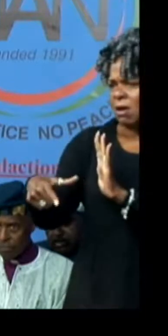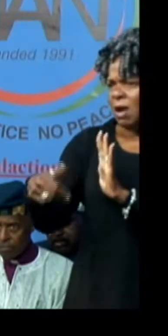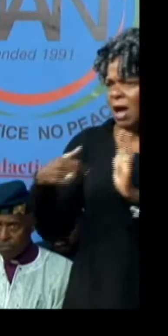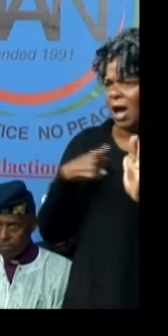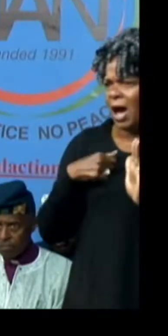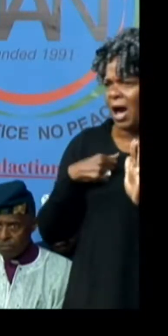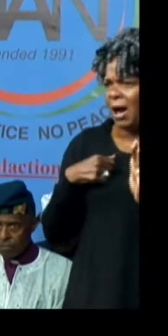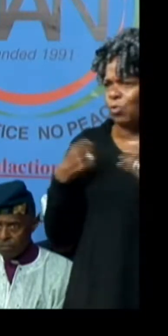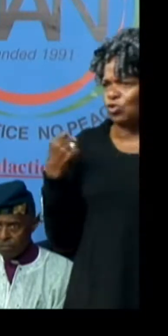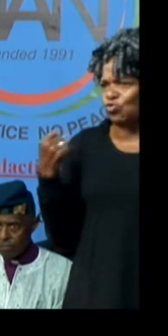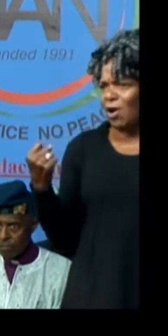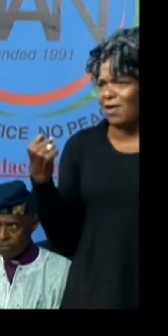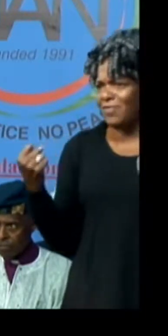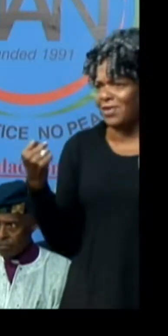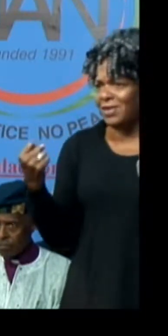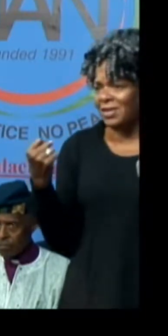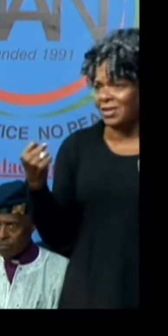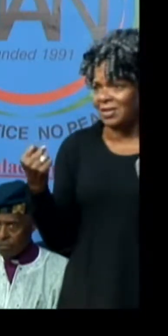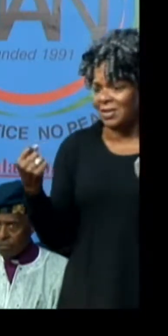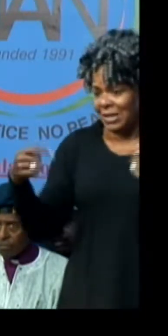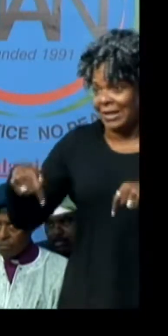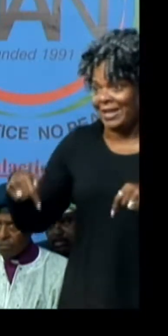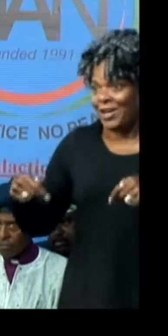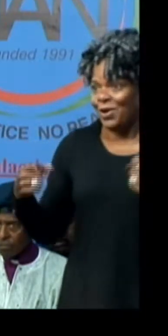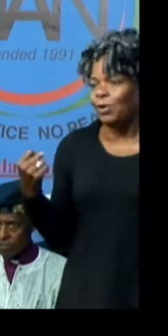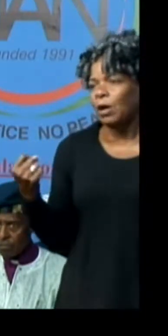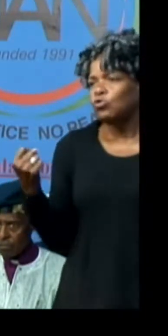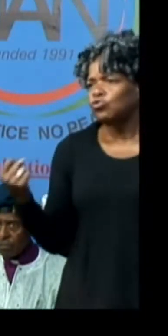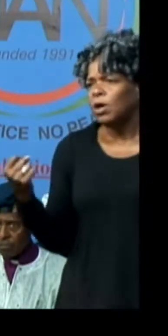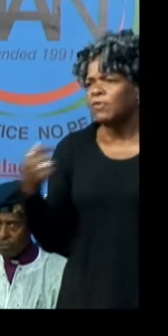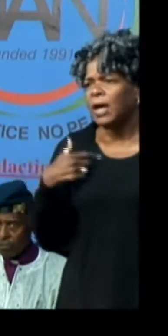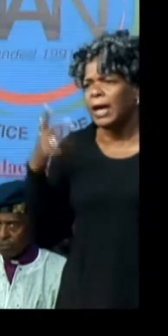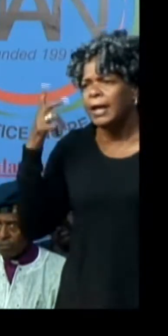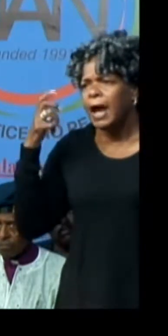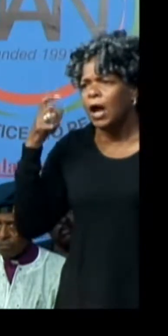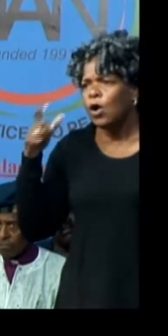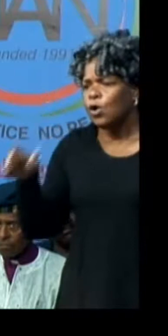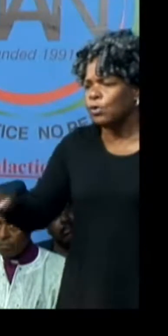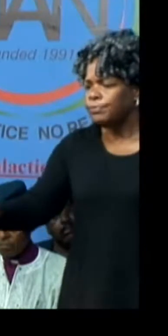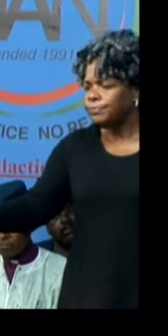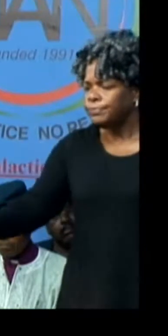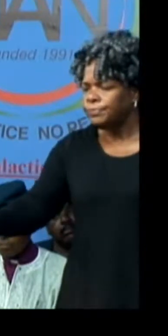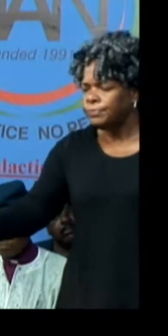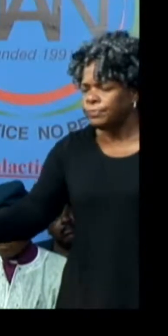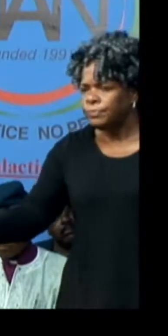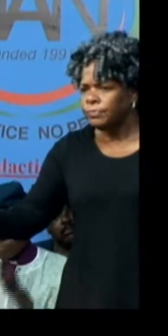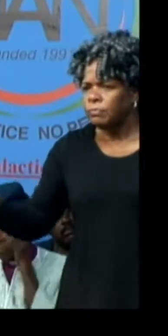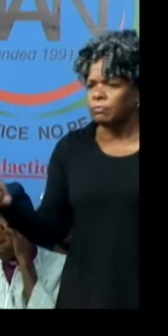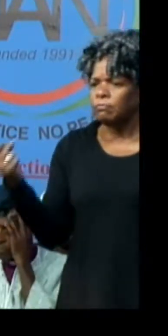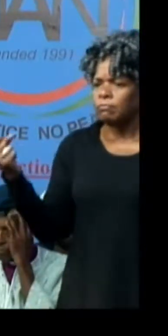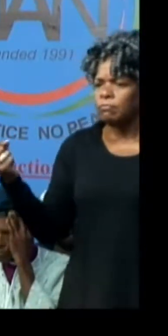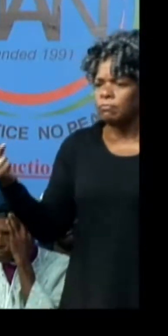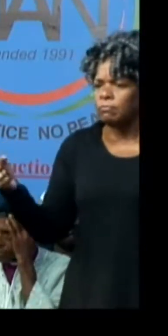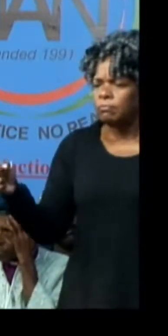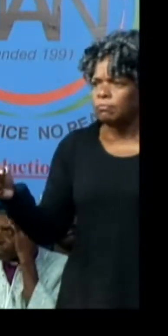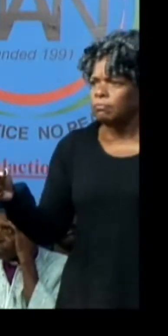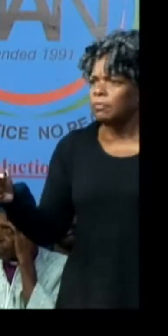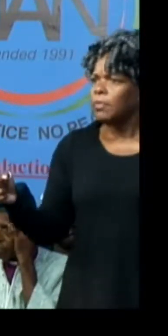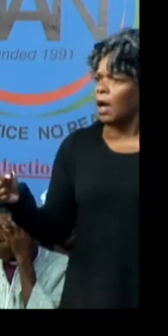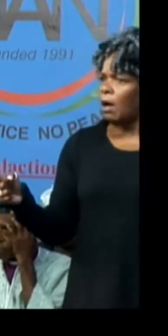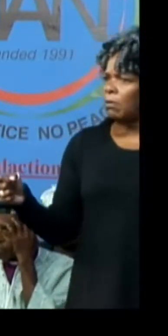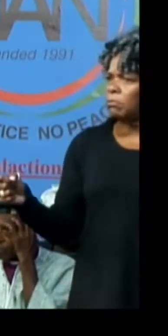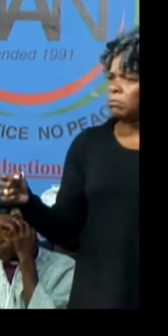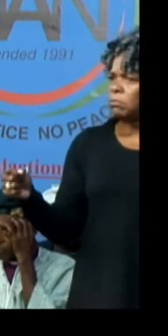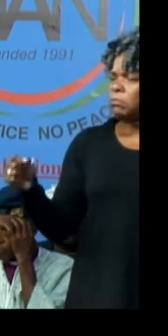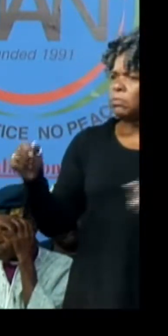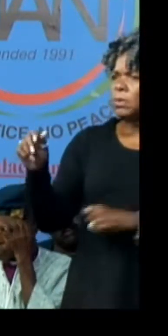and heard on the radio that Robert Kennedy Jr. and Dennis Rivera, labor leader at the time,